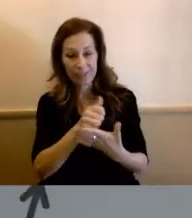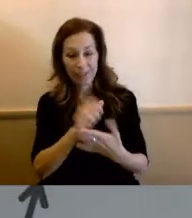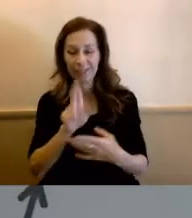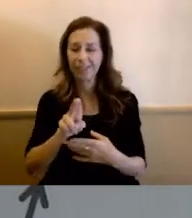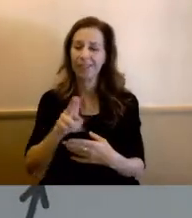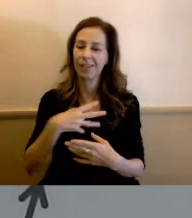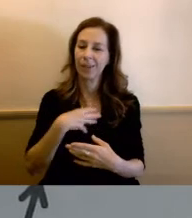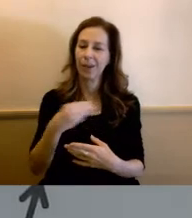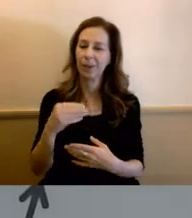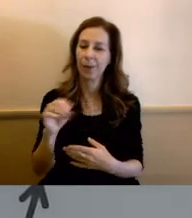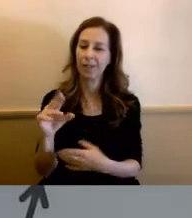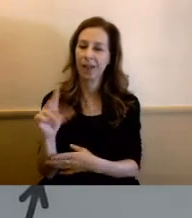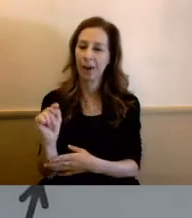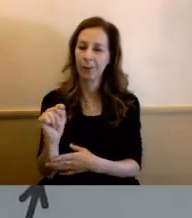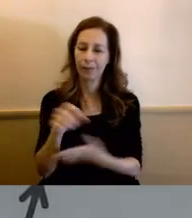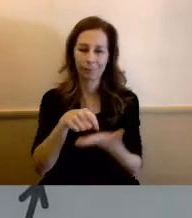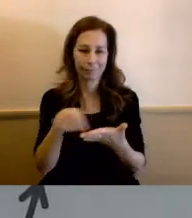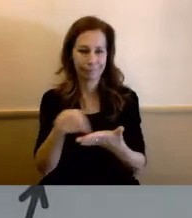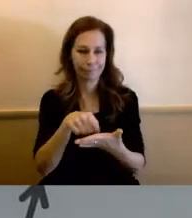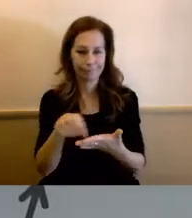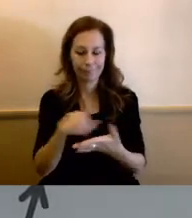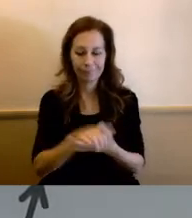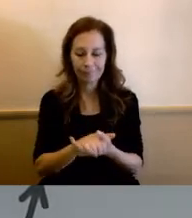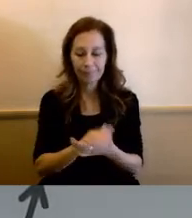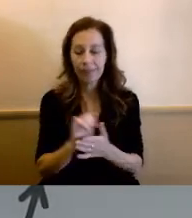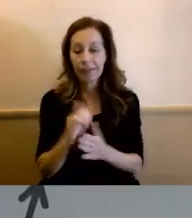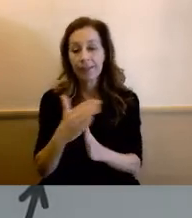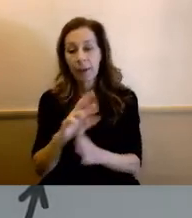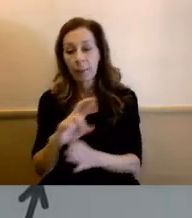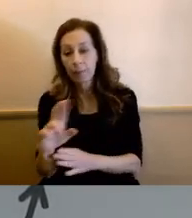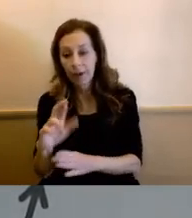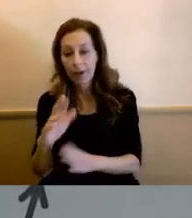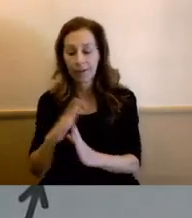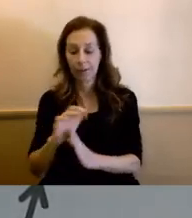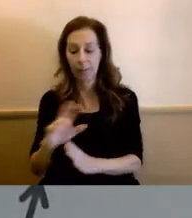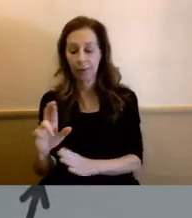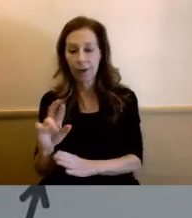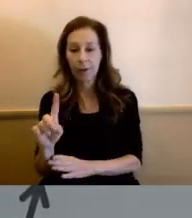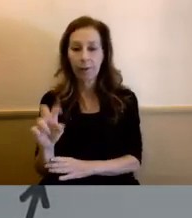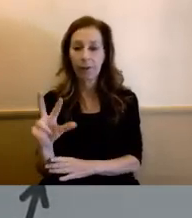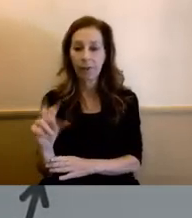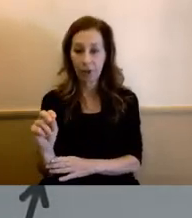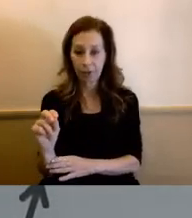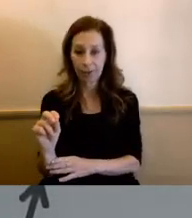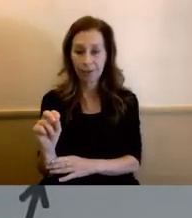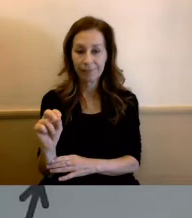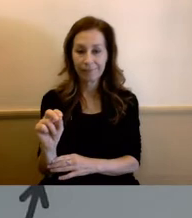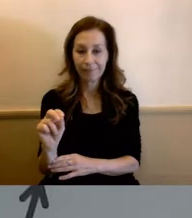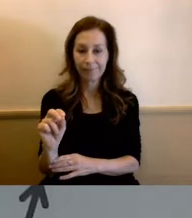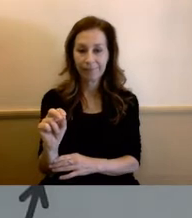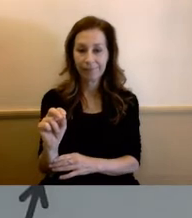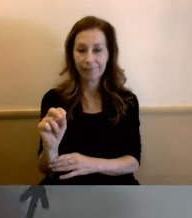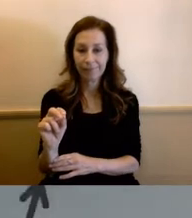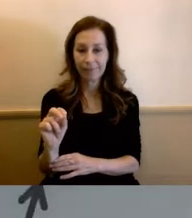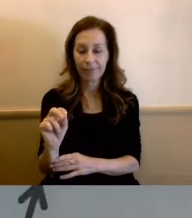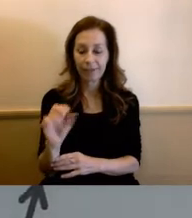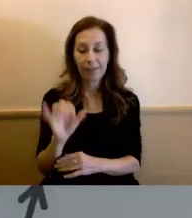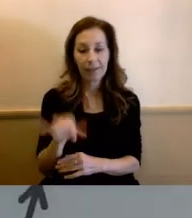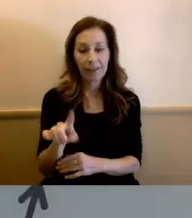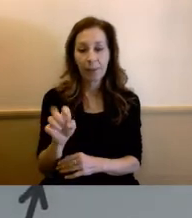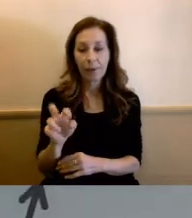it, this is top right, so top right here is 130 degrees. This is 130 degrees as